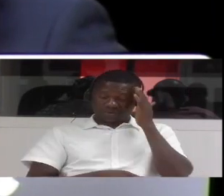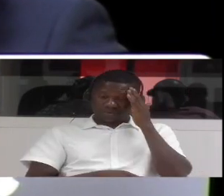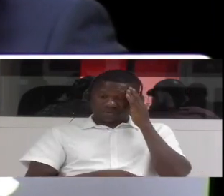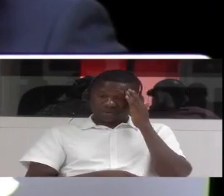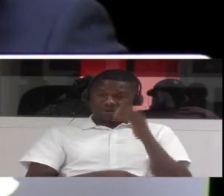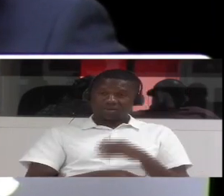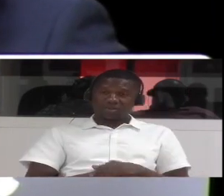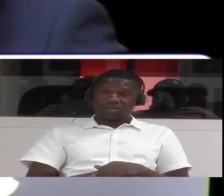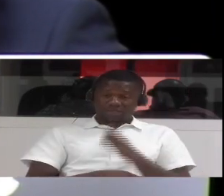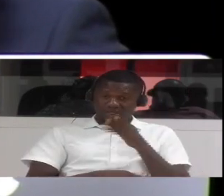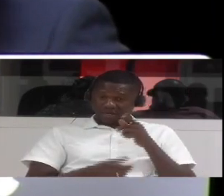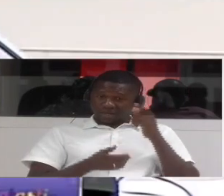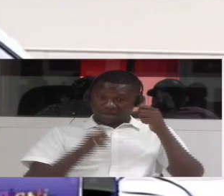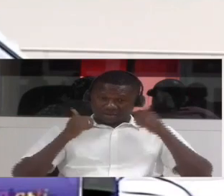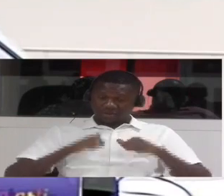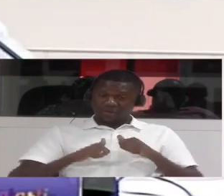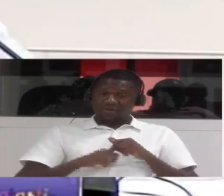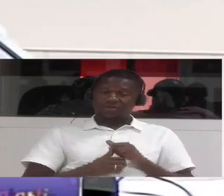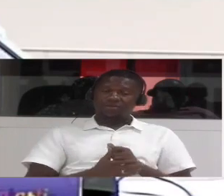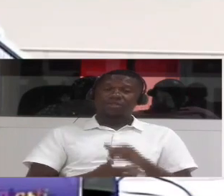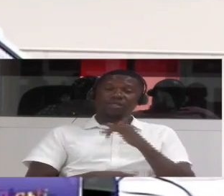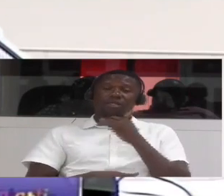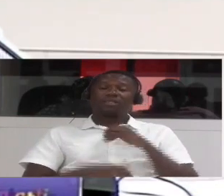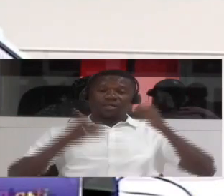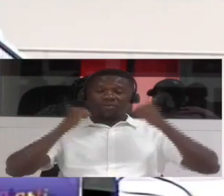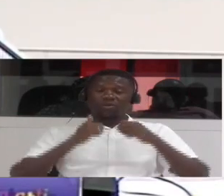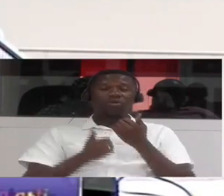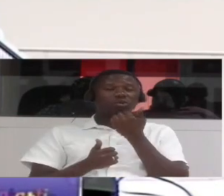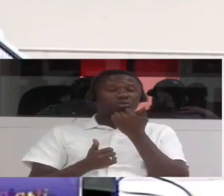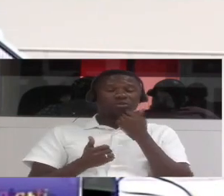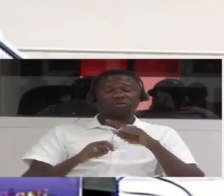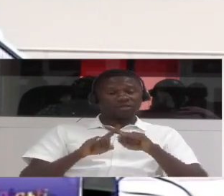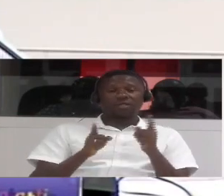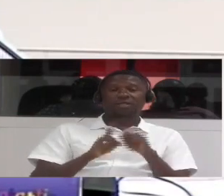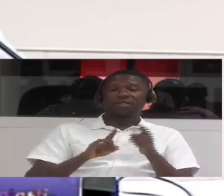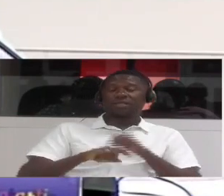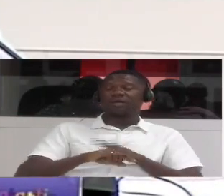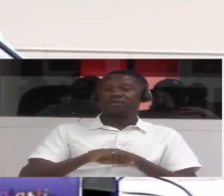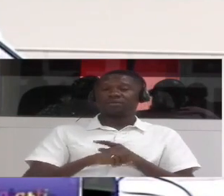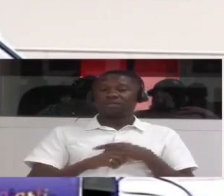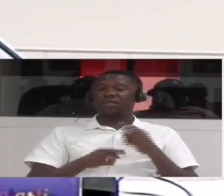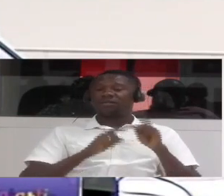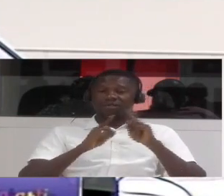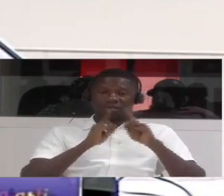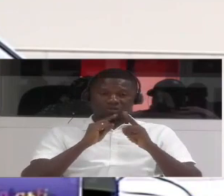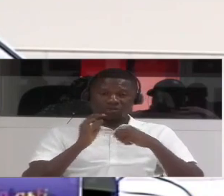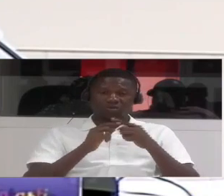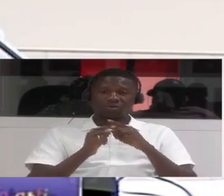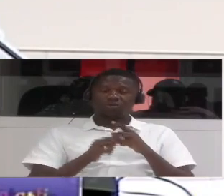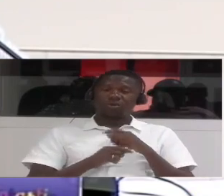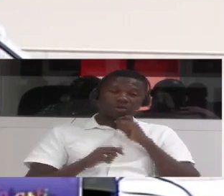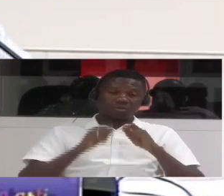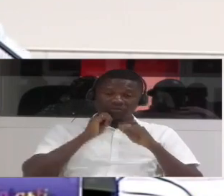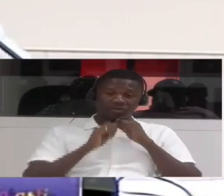know, is that the case? Yes, it happened in a number of cases. And then even in our discussions or sometimes in our